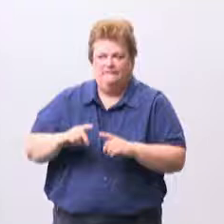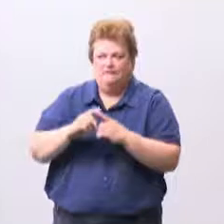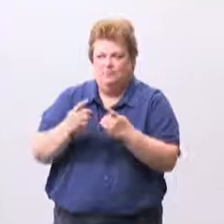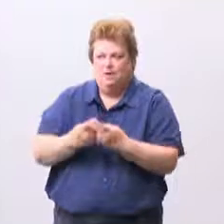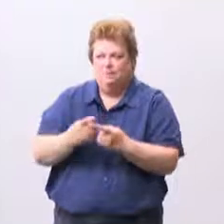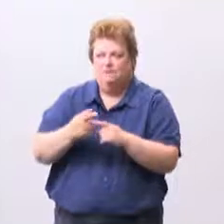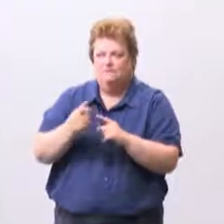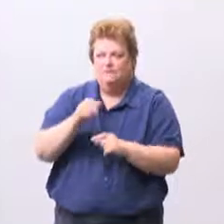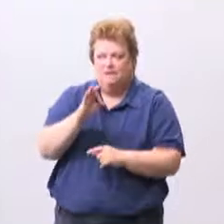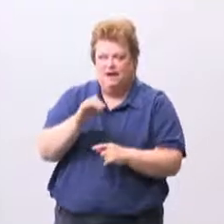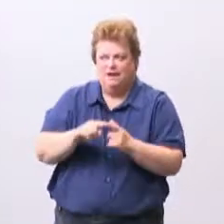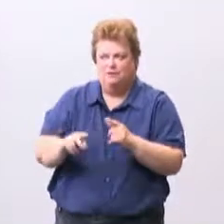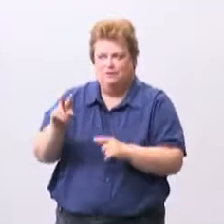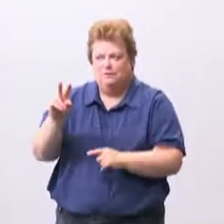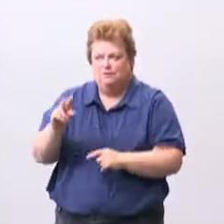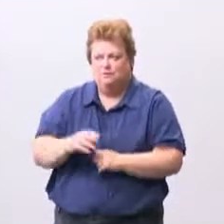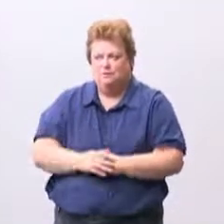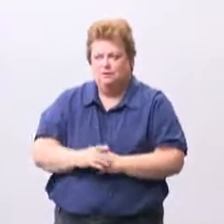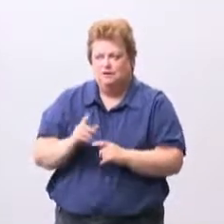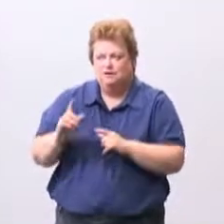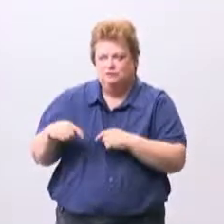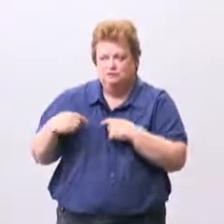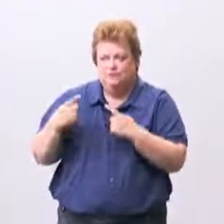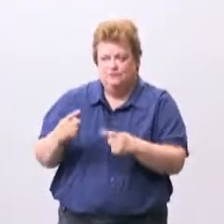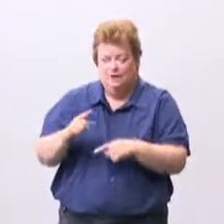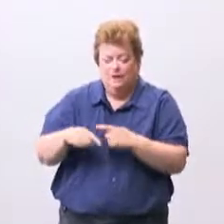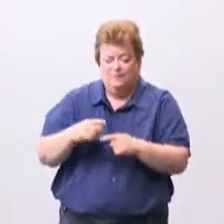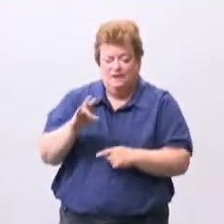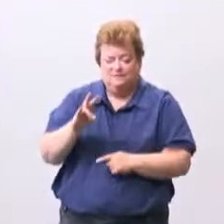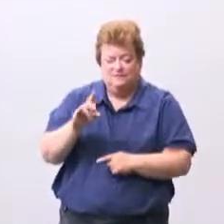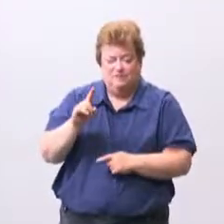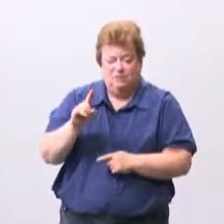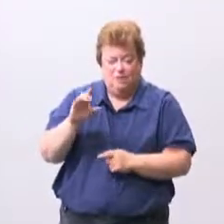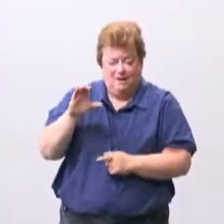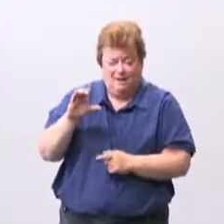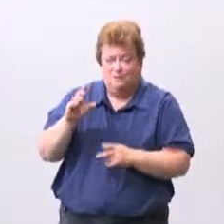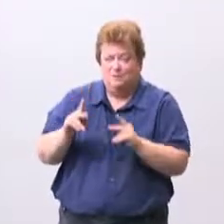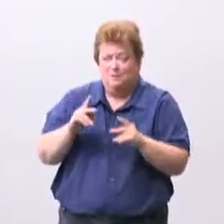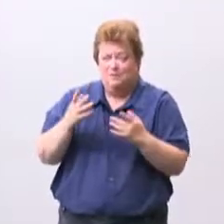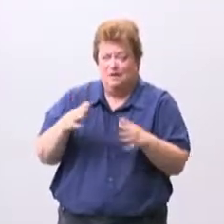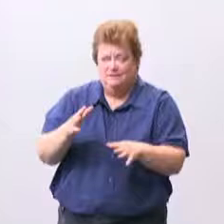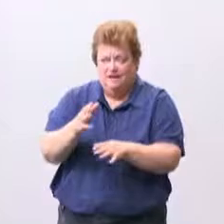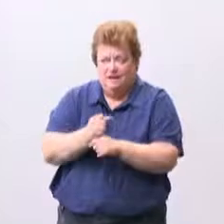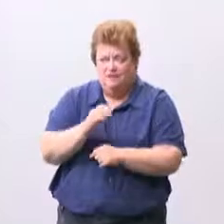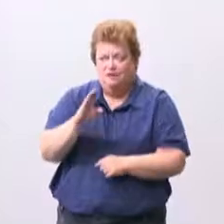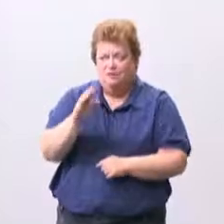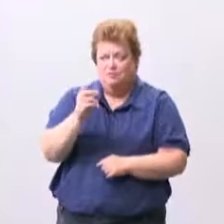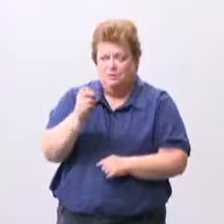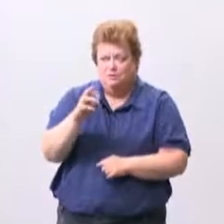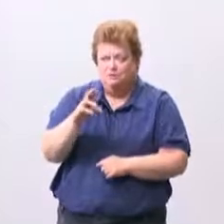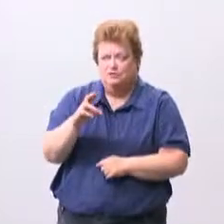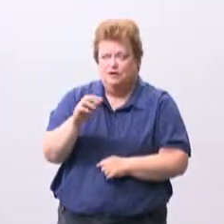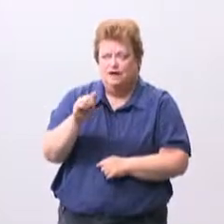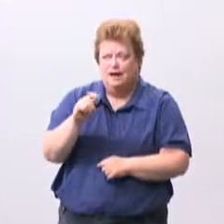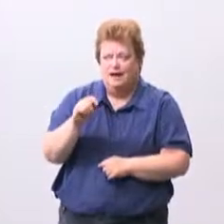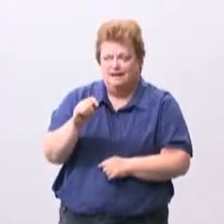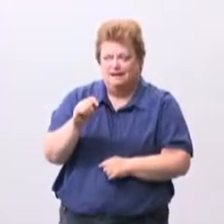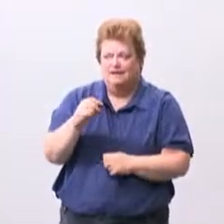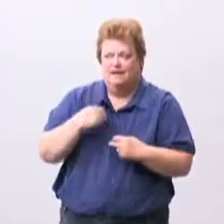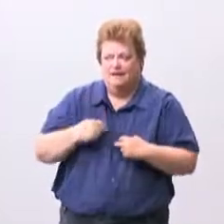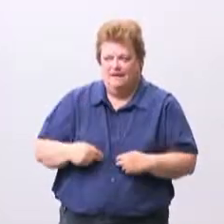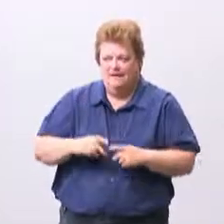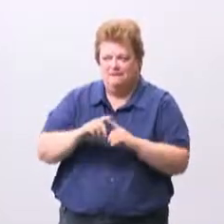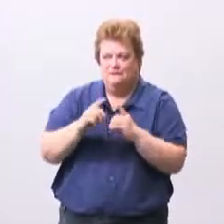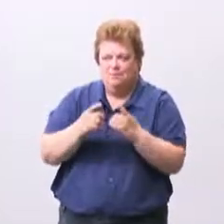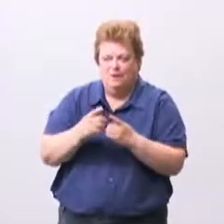p.m. So far, around 7,100 people have received booster doses at the health department and partner